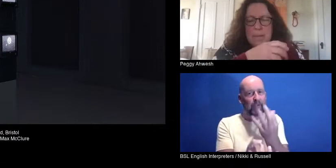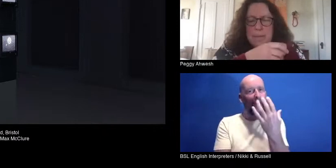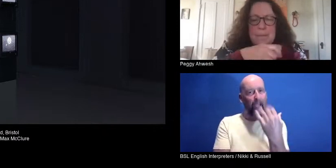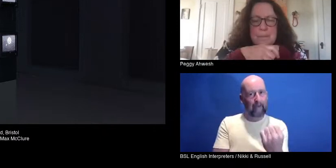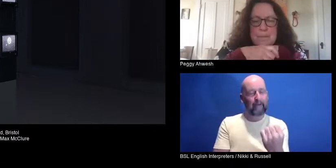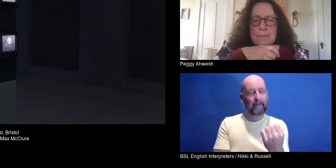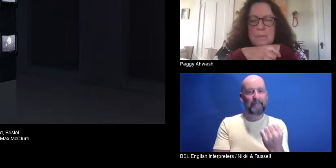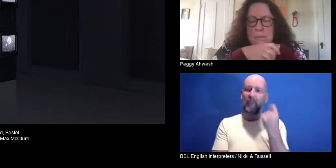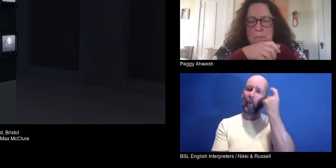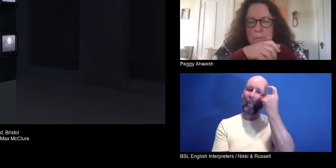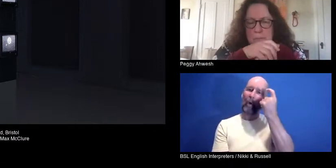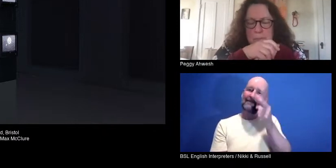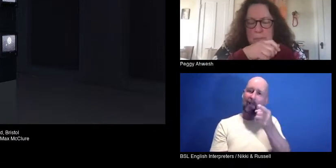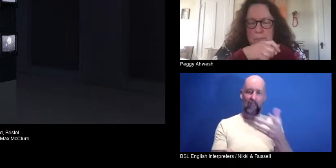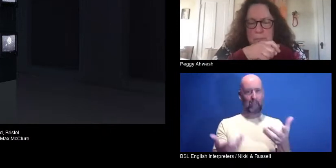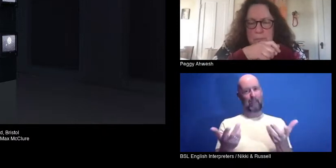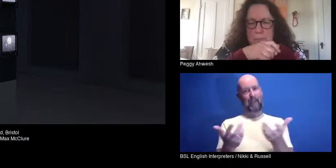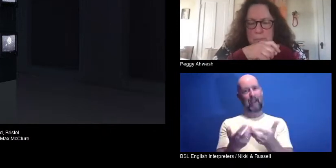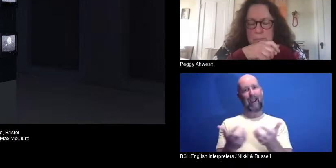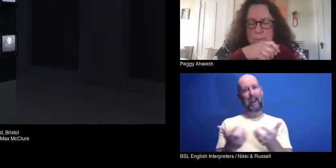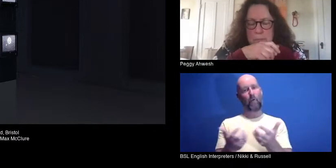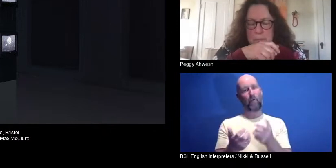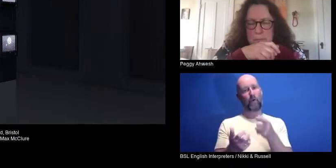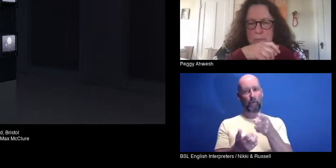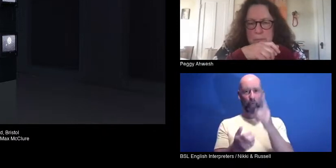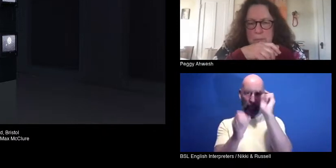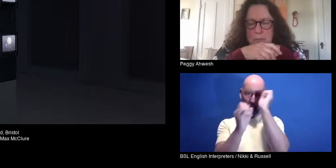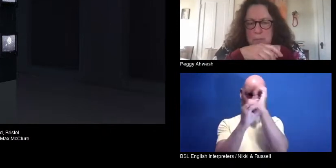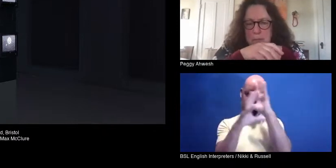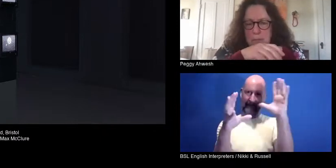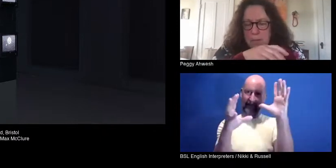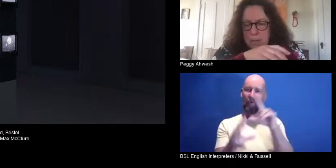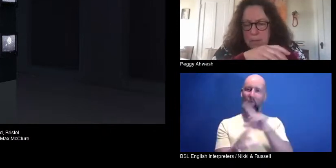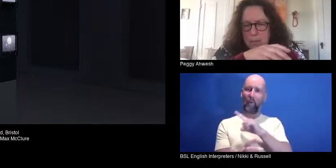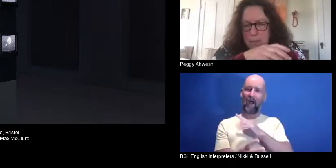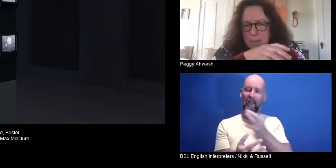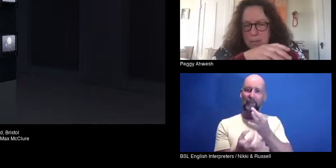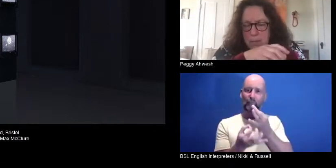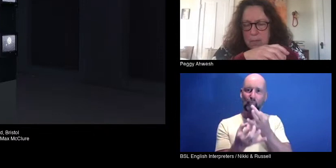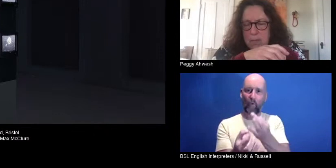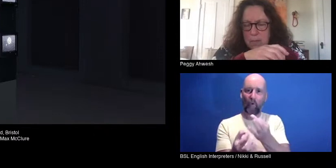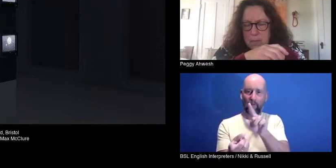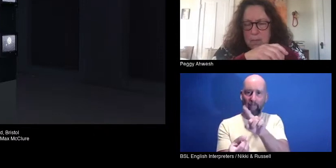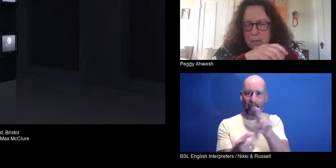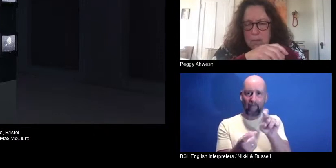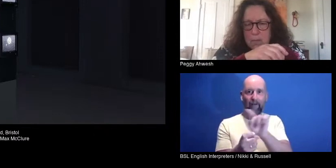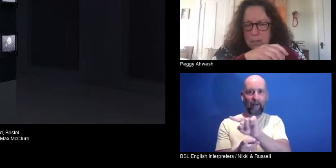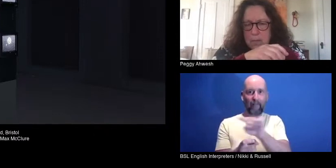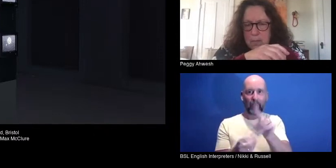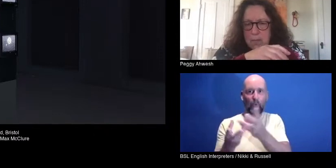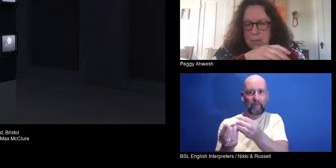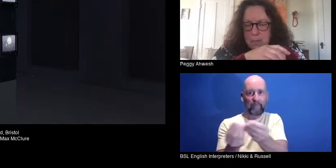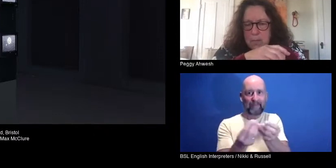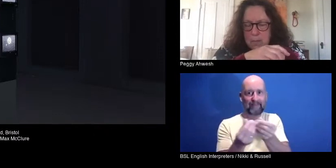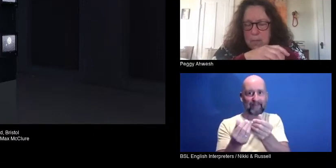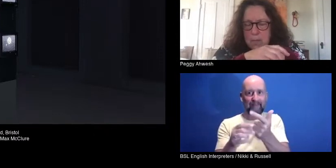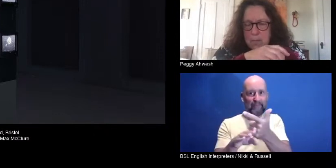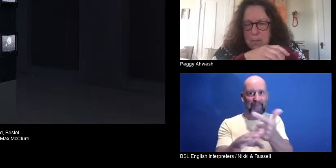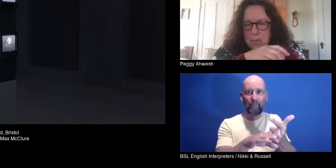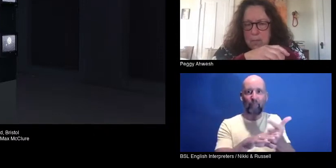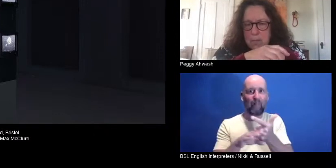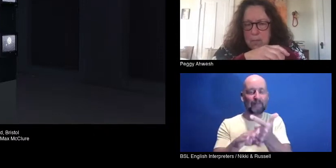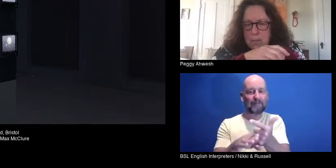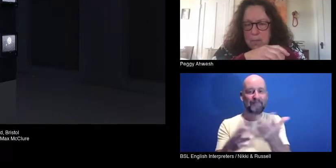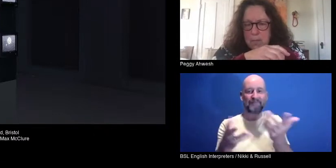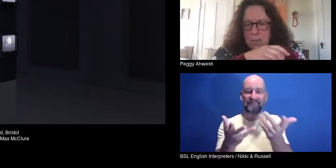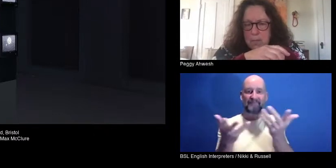like, how do you conceive of that? What draws you to the materials that you decide to work with? I mean, it could be